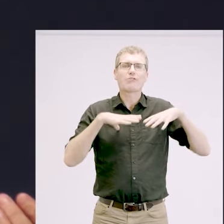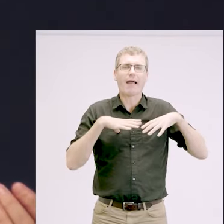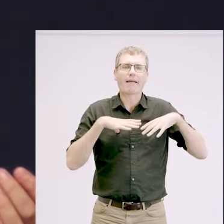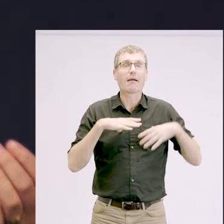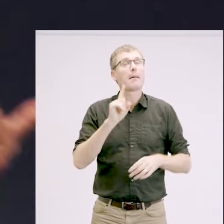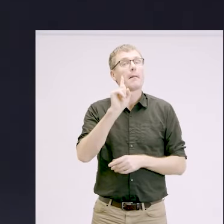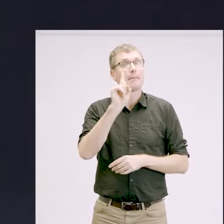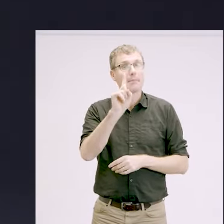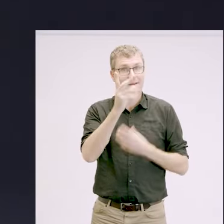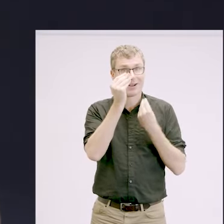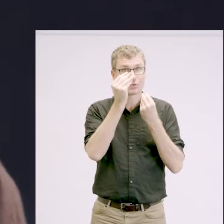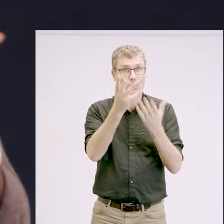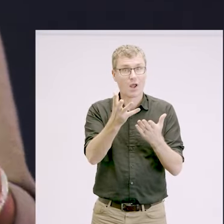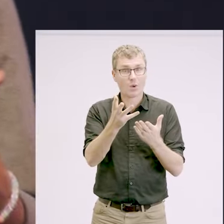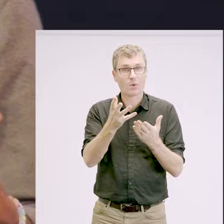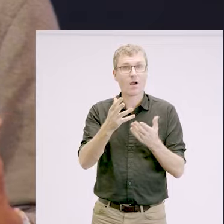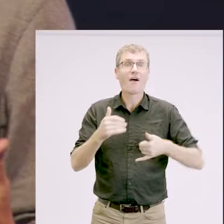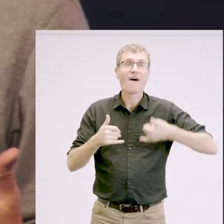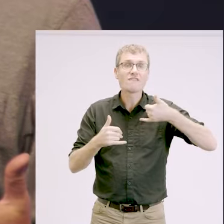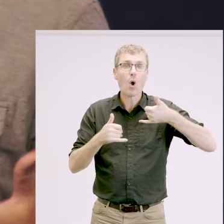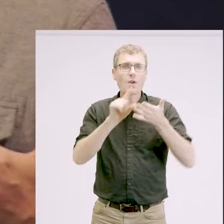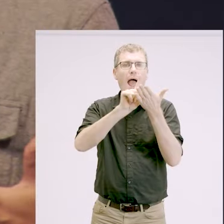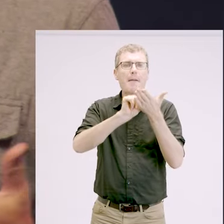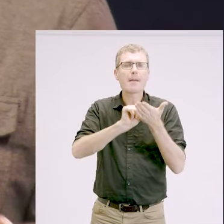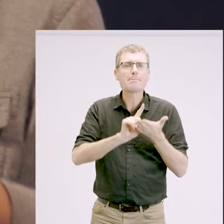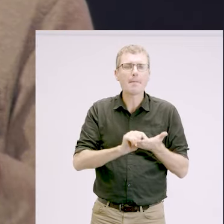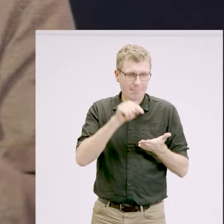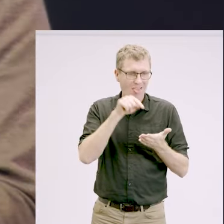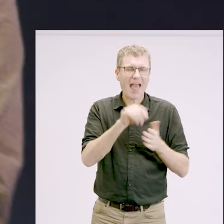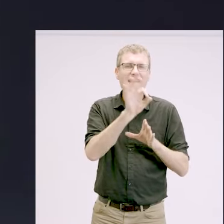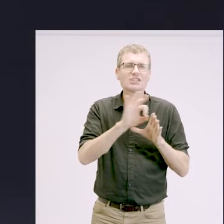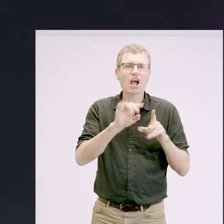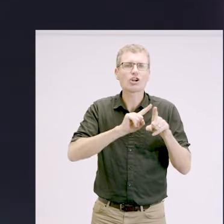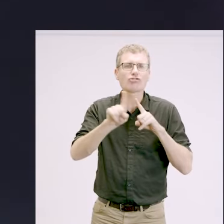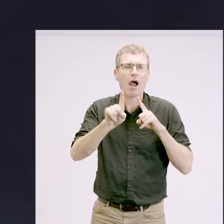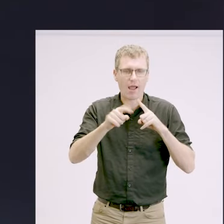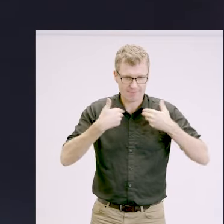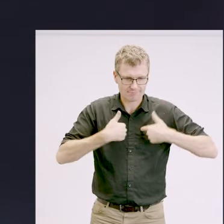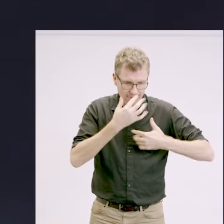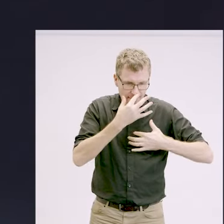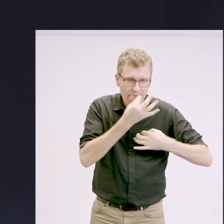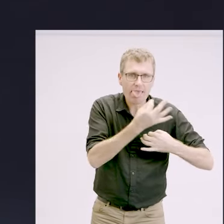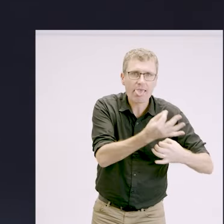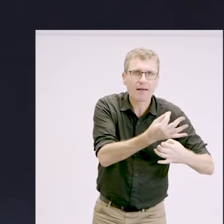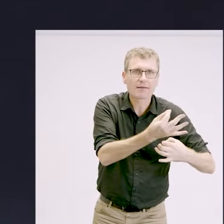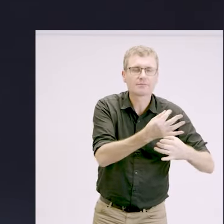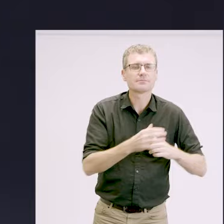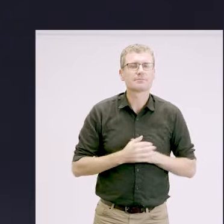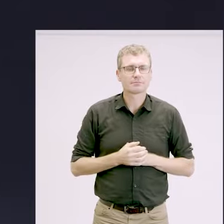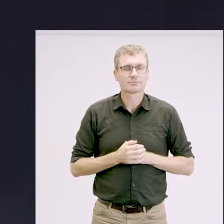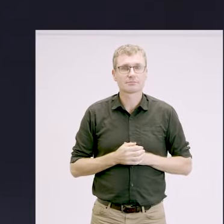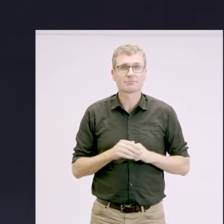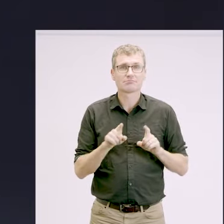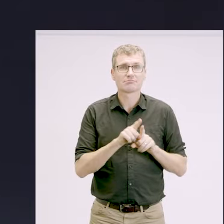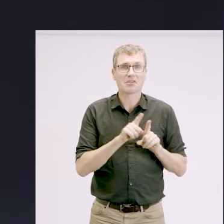do that. But the truth is that every single app on your phone is designed to keep maximum amounts of attention at all times,